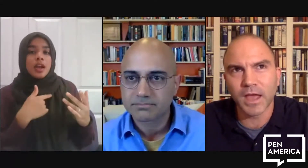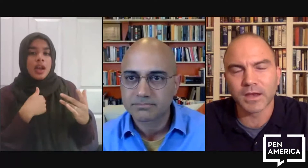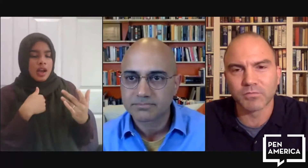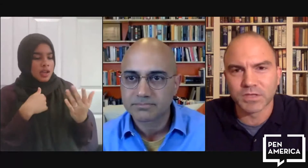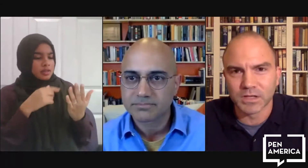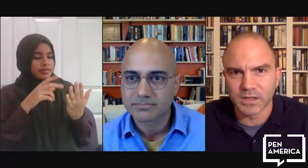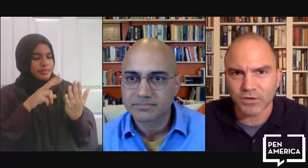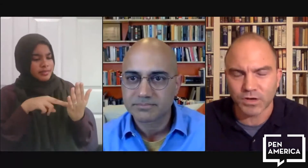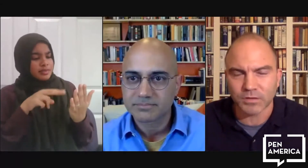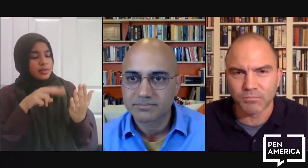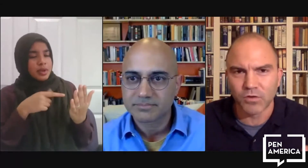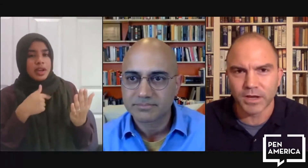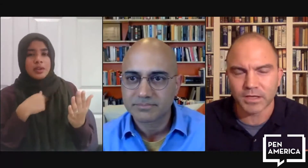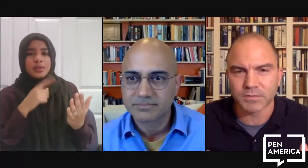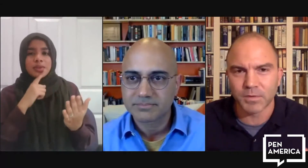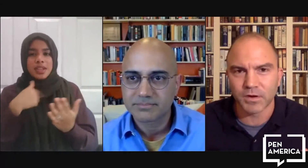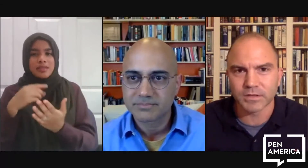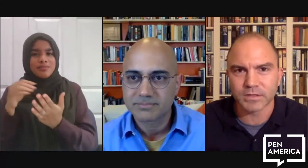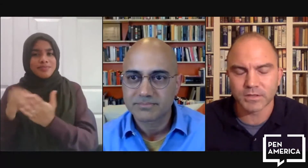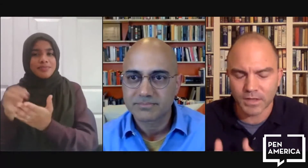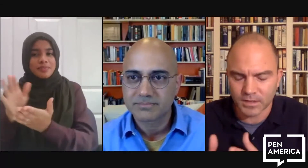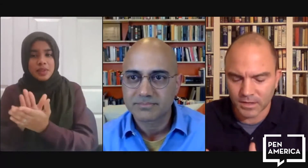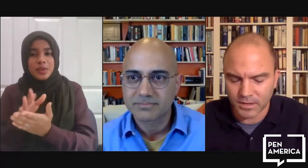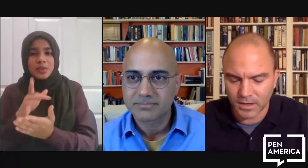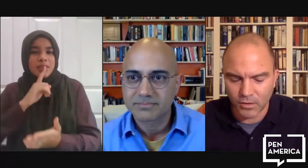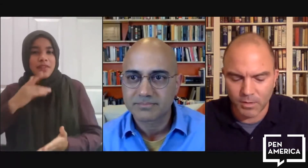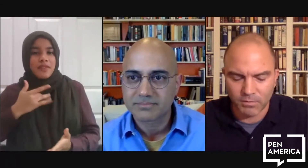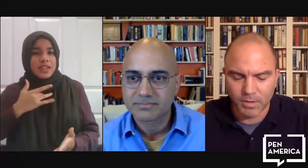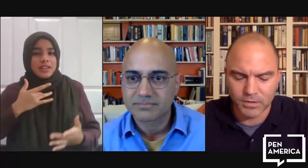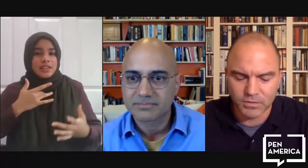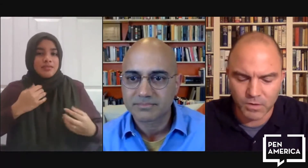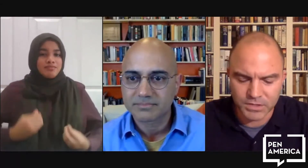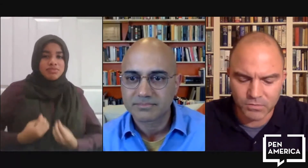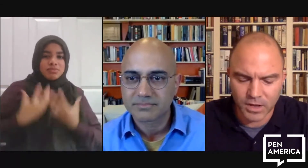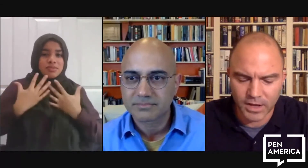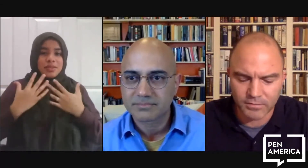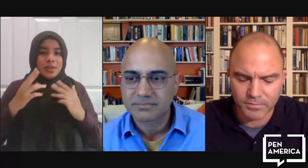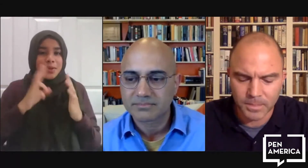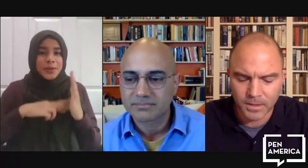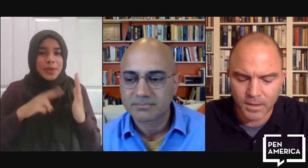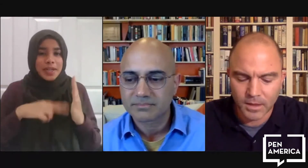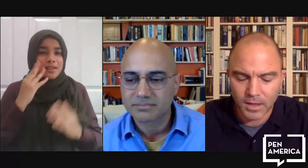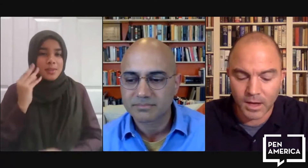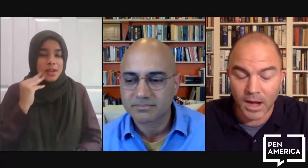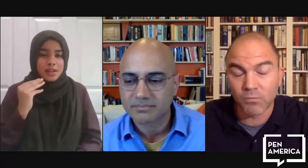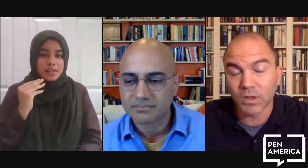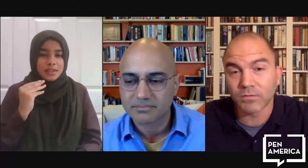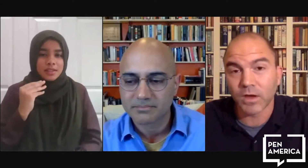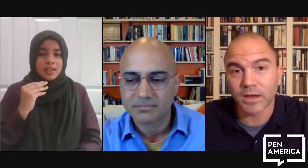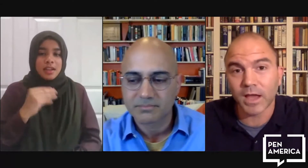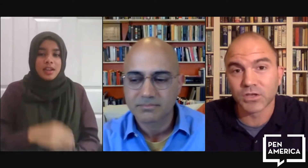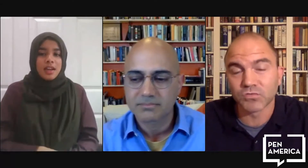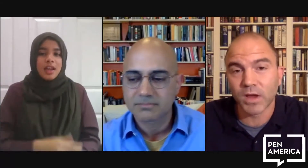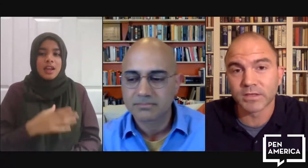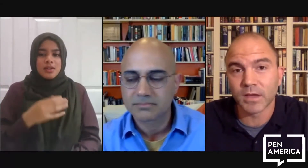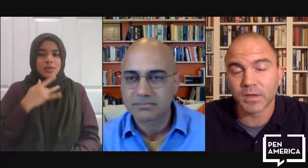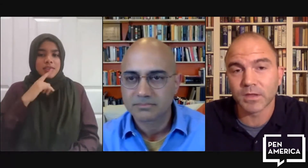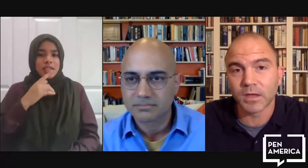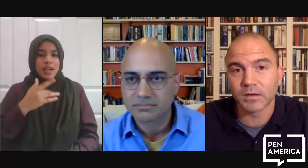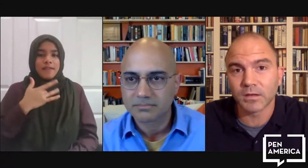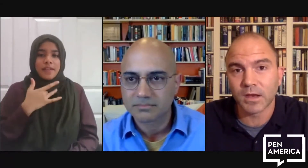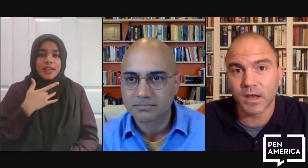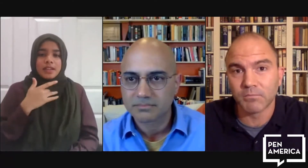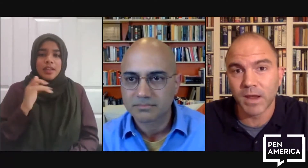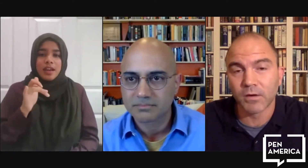at the end. It was an electric reading experience that I hope everybody who's watching will have. And I really felt like I just read something